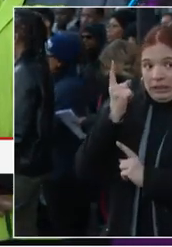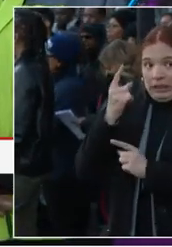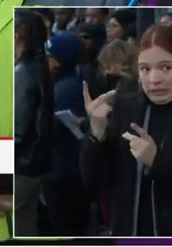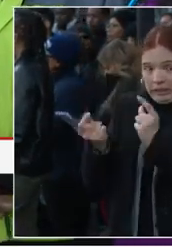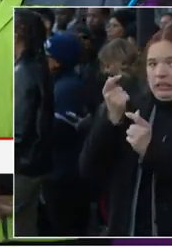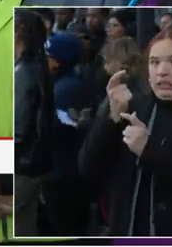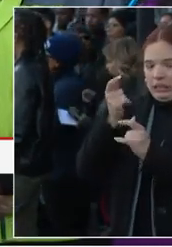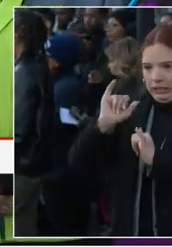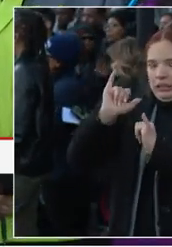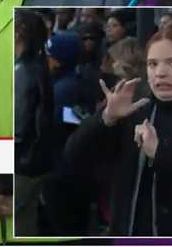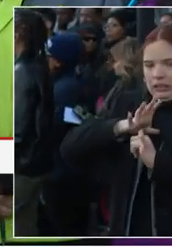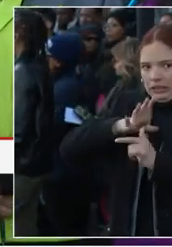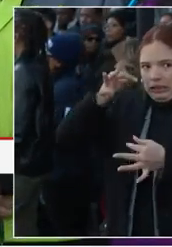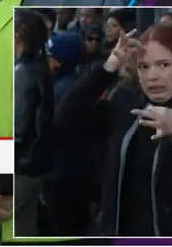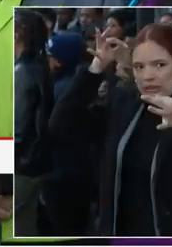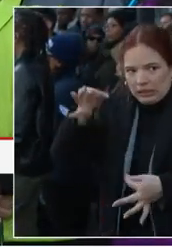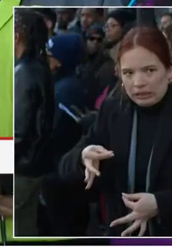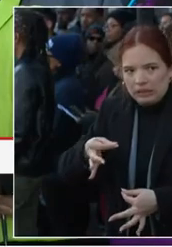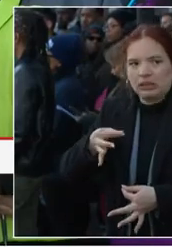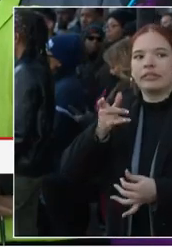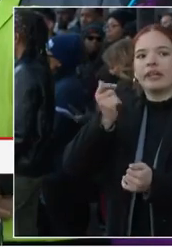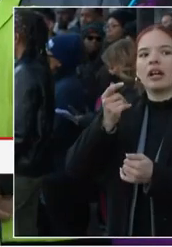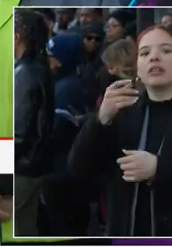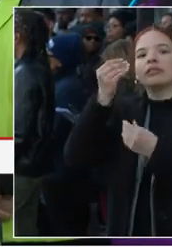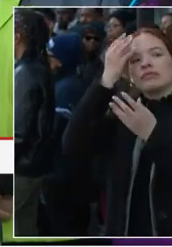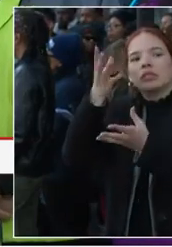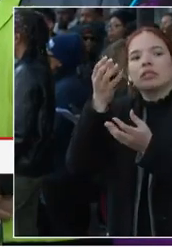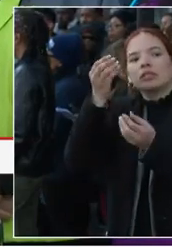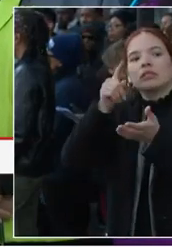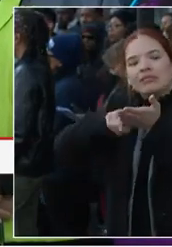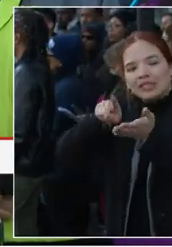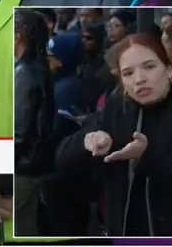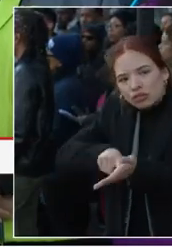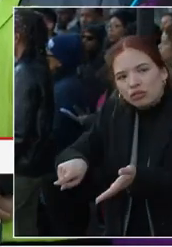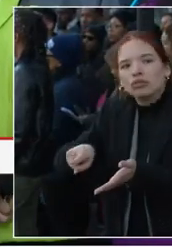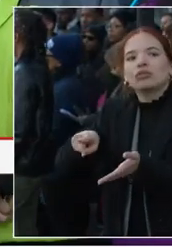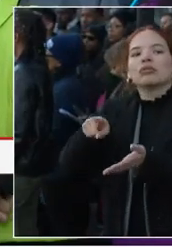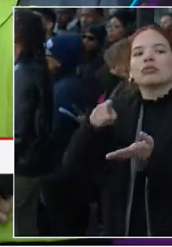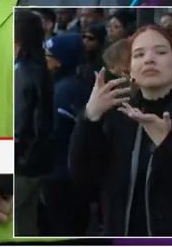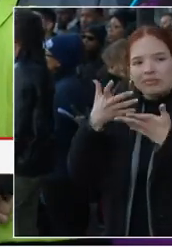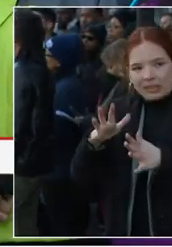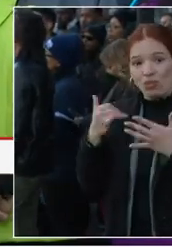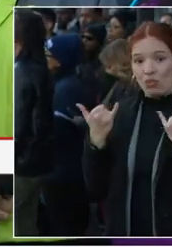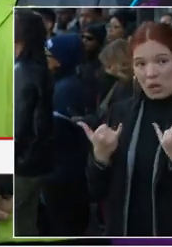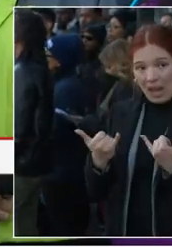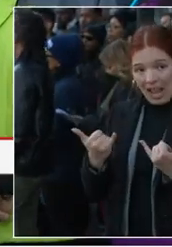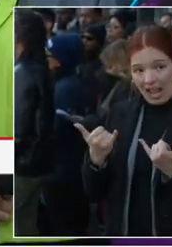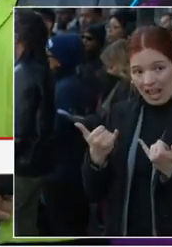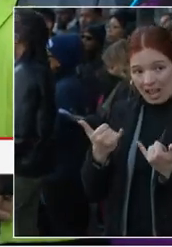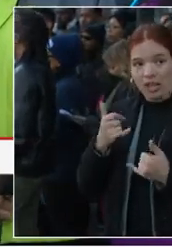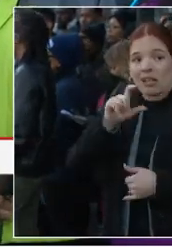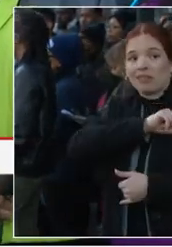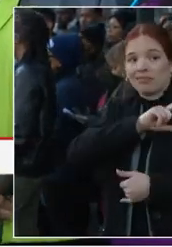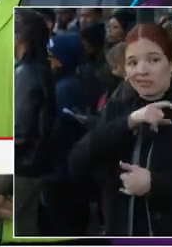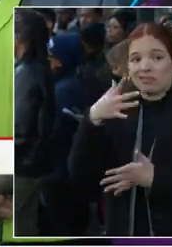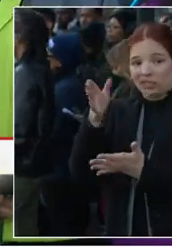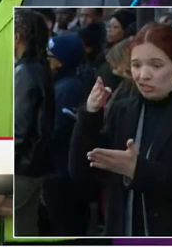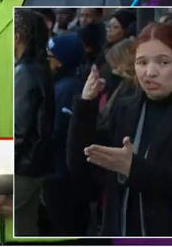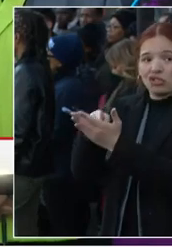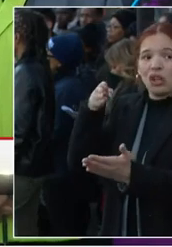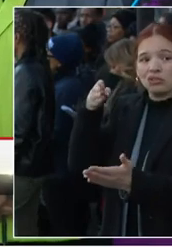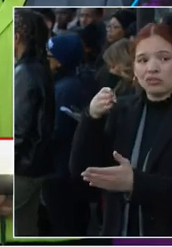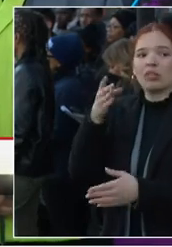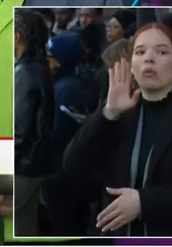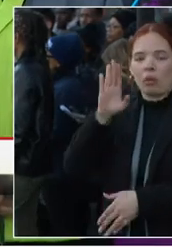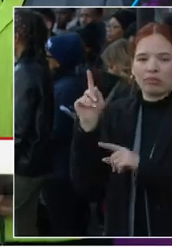them with the information that we had. Further investigation was done, and where we are right now is that officer has been charged, and he will have his day in court